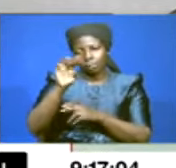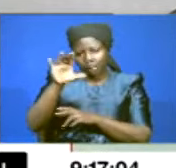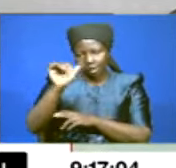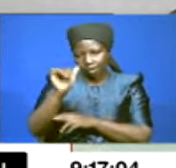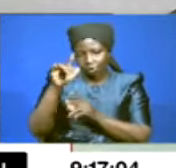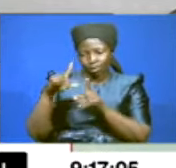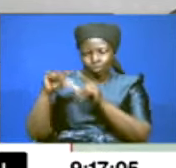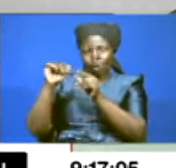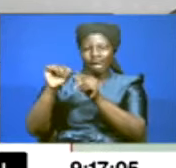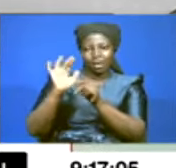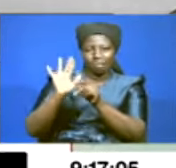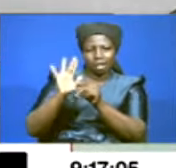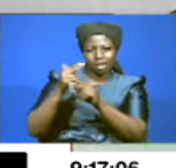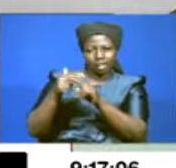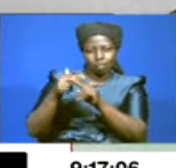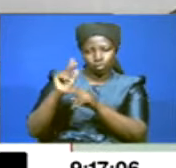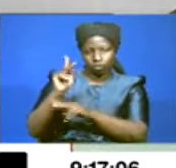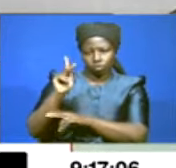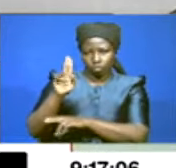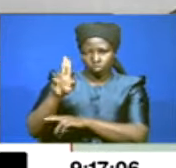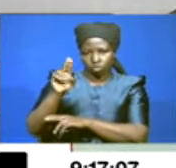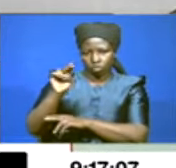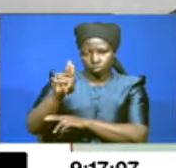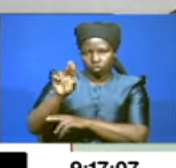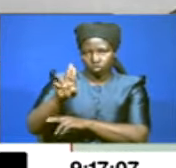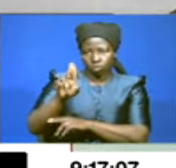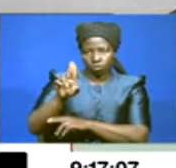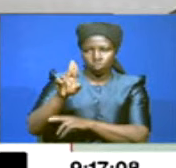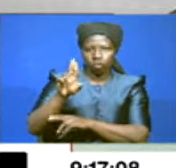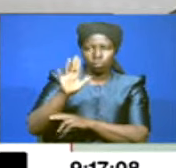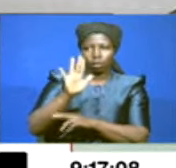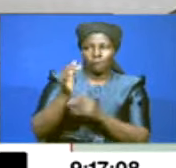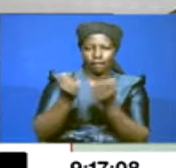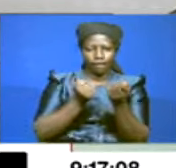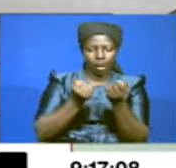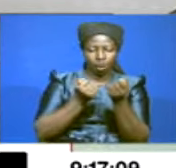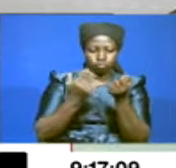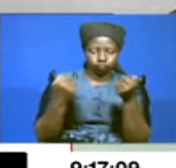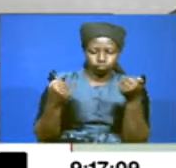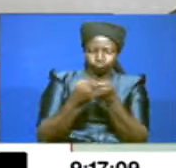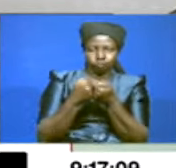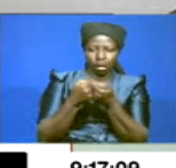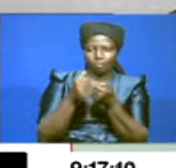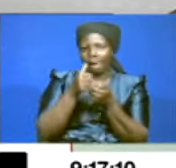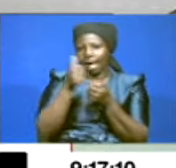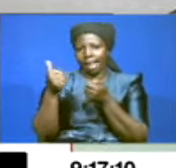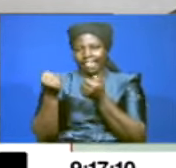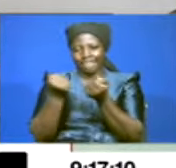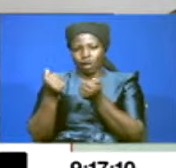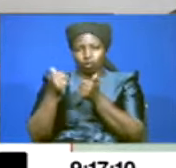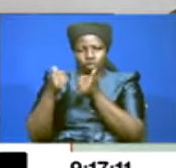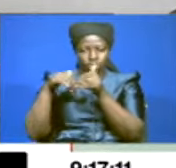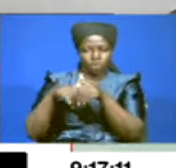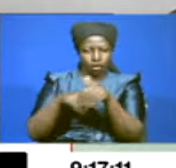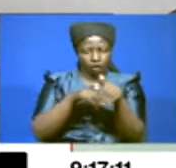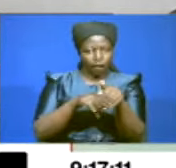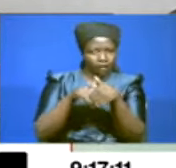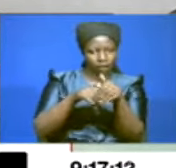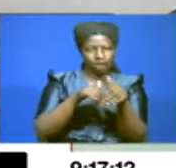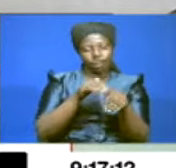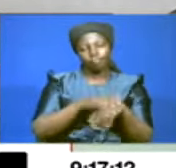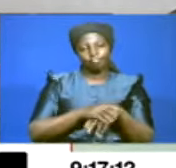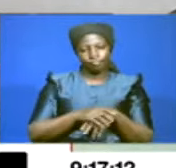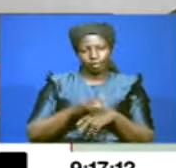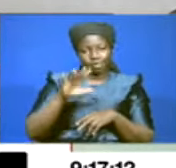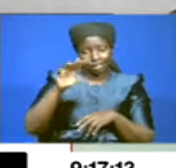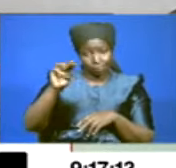Kungu Smart, that his car was hit from behind by a vehicle which was trailing him. The Kiamwangi ward representative now says his life